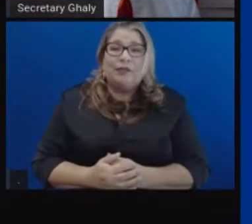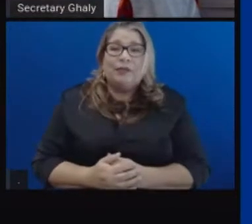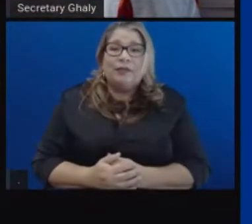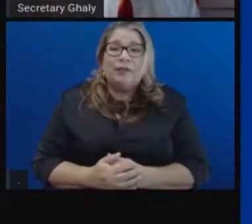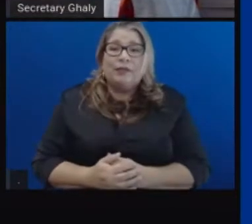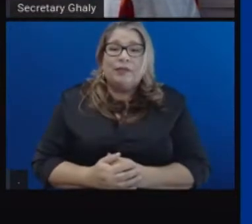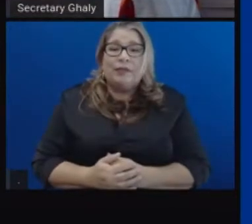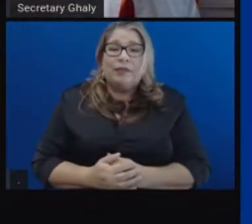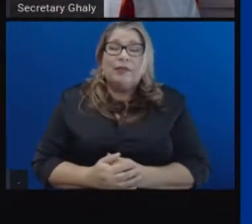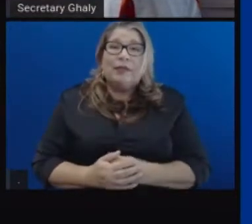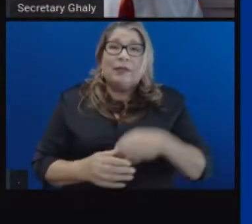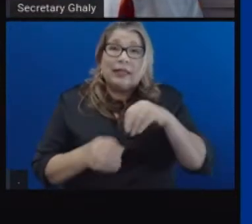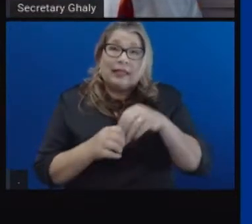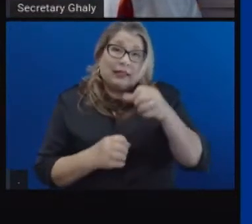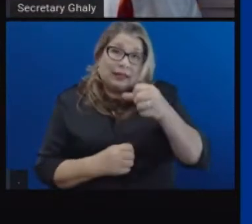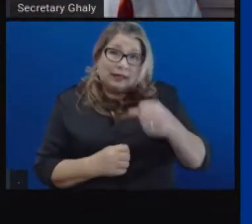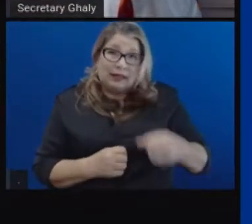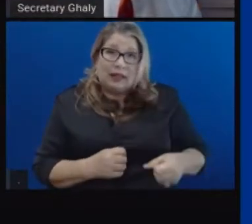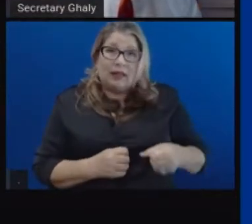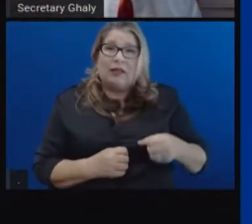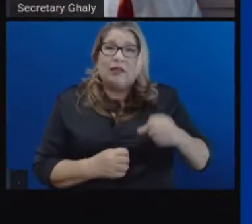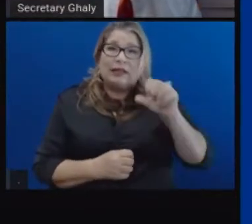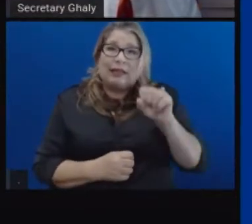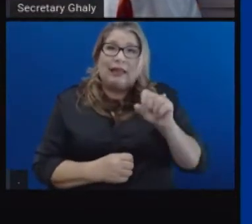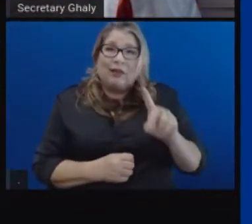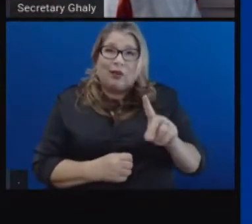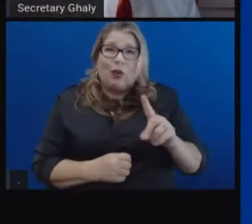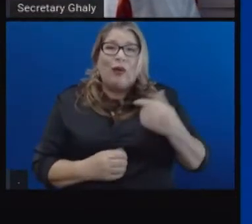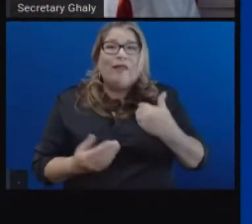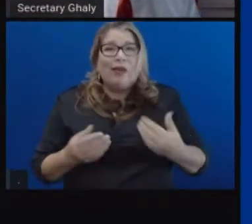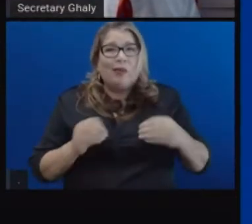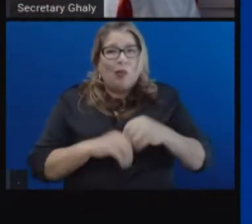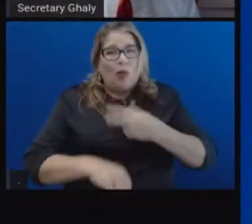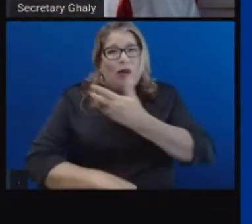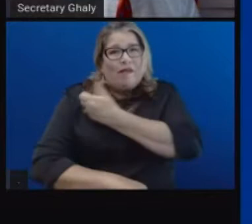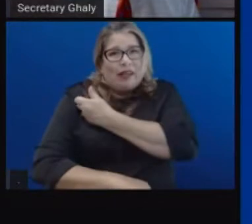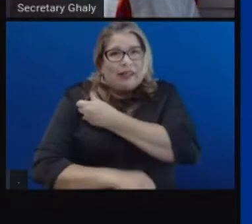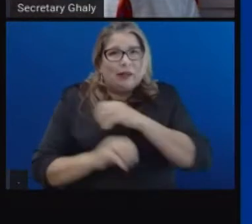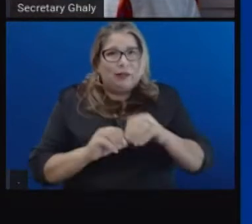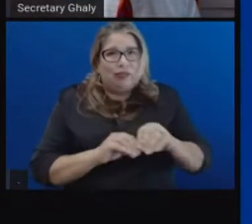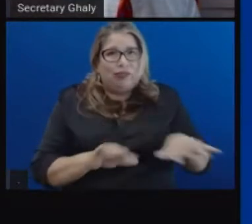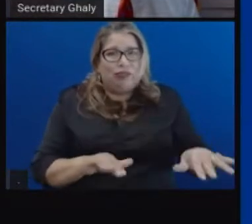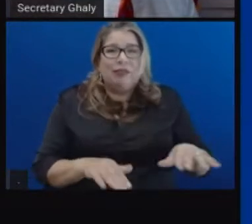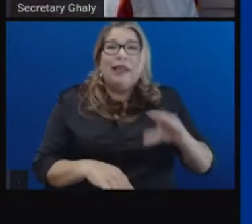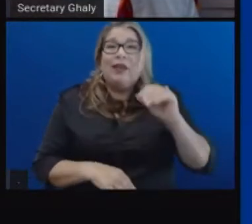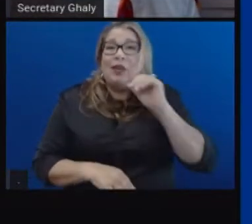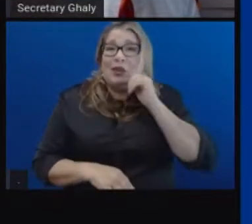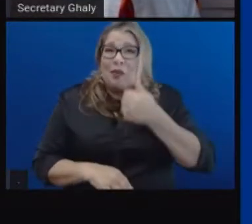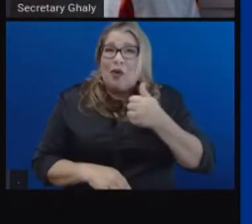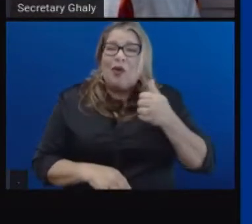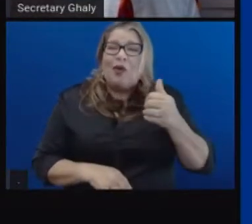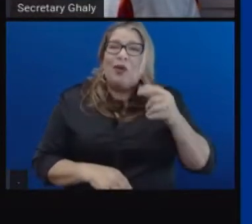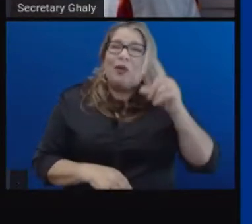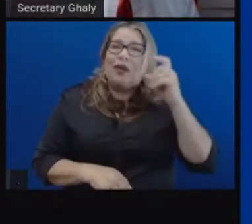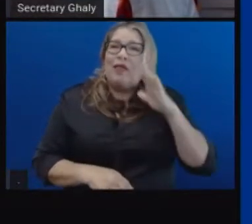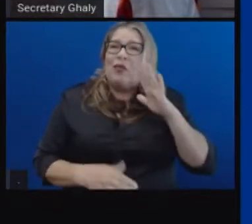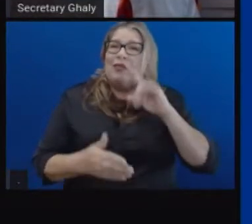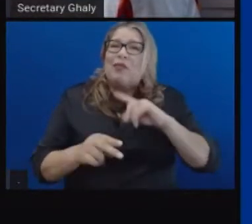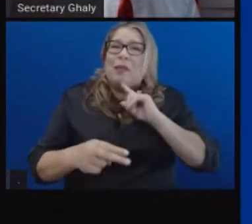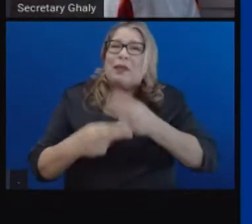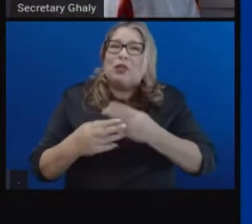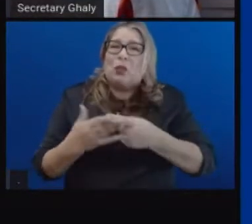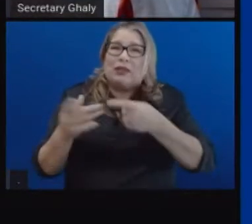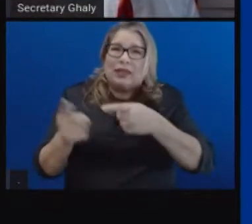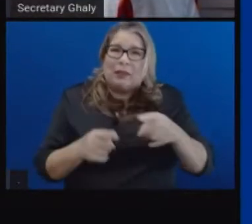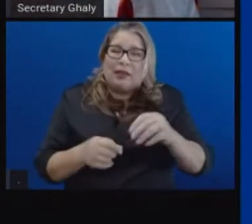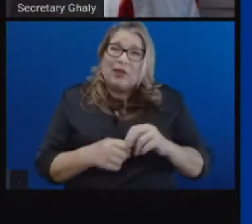far southern part of the state in San Diego, and more to come tomorrow with the governor in the northern part of the state, and many more